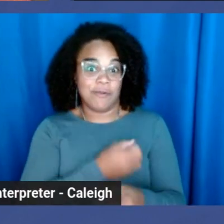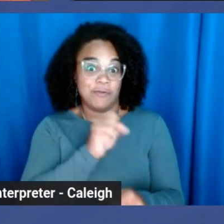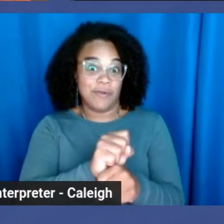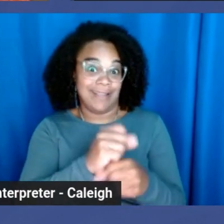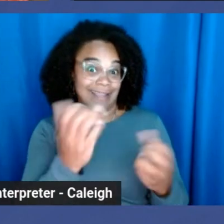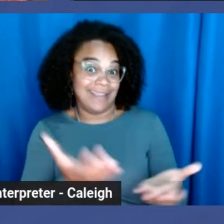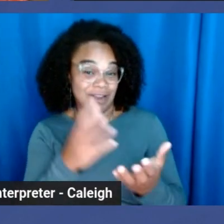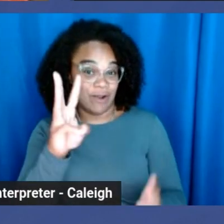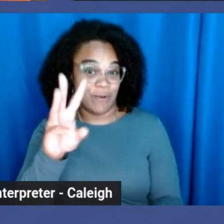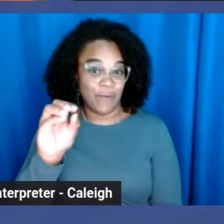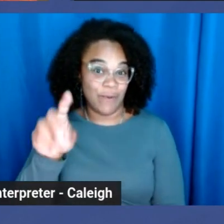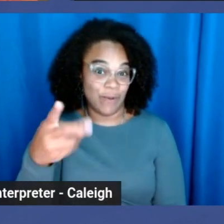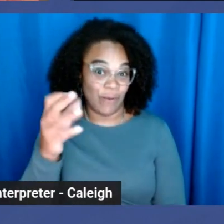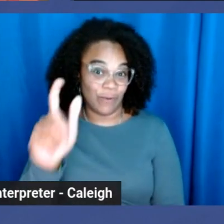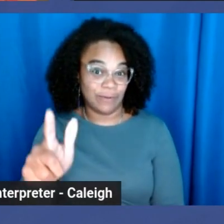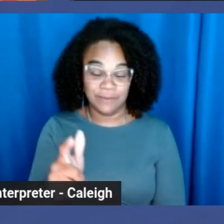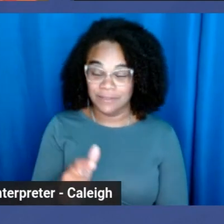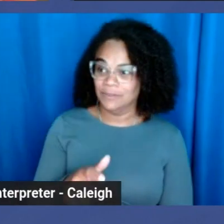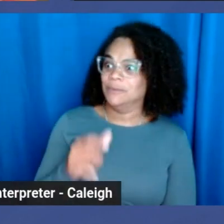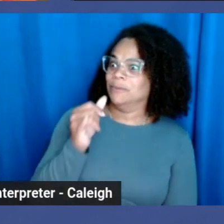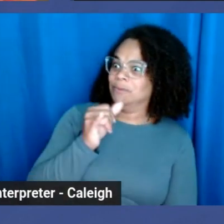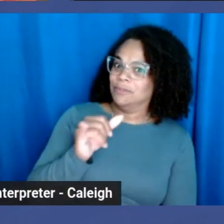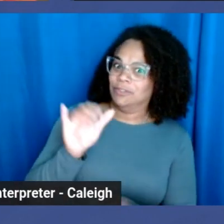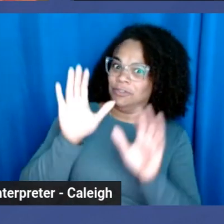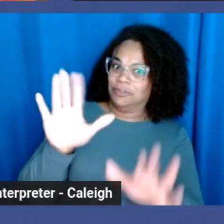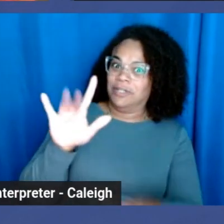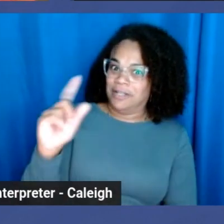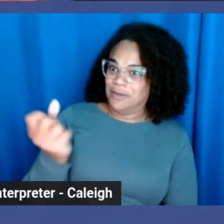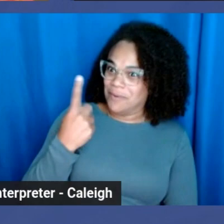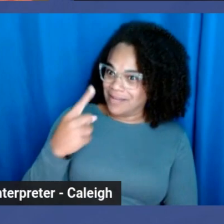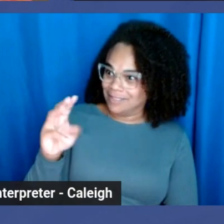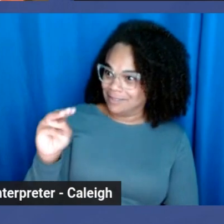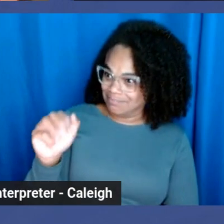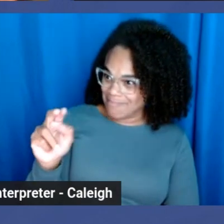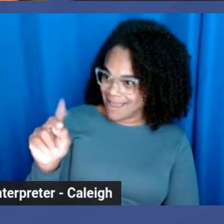Woodhull? Oh, that's a great question, Mandy.